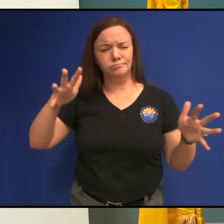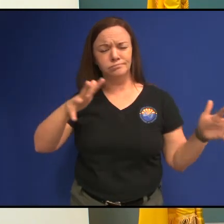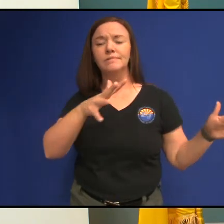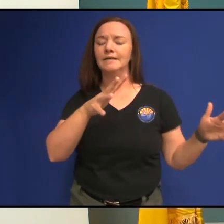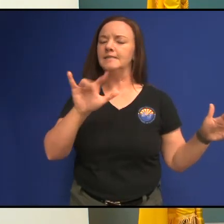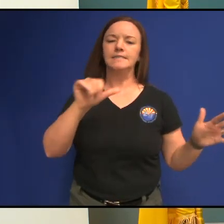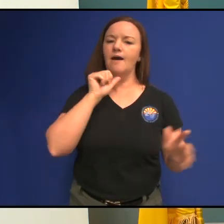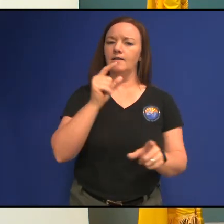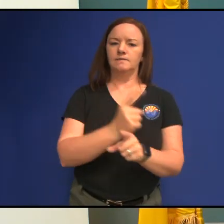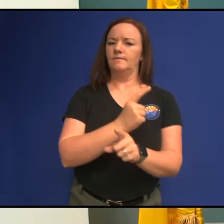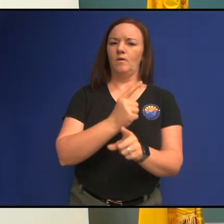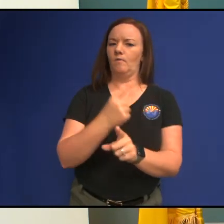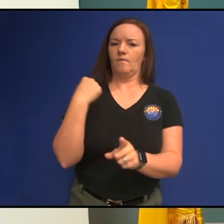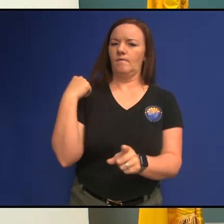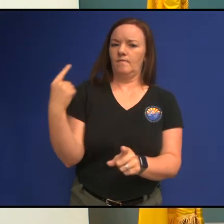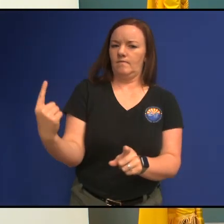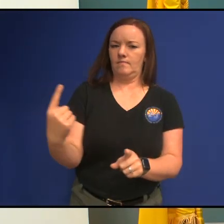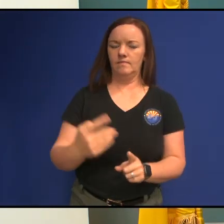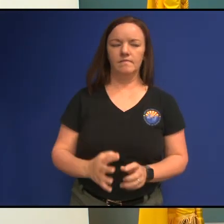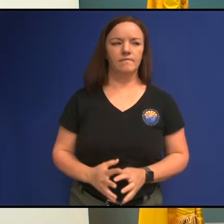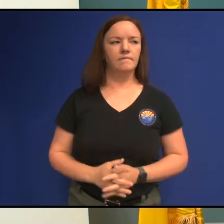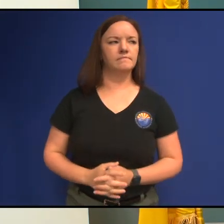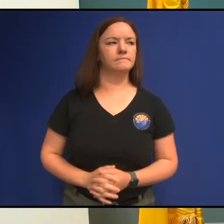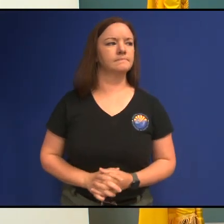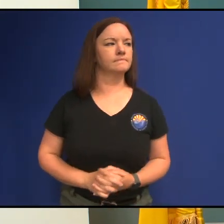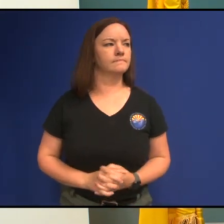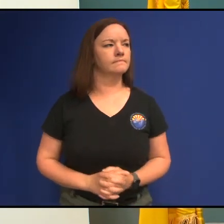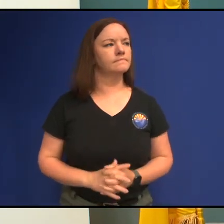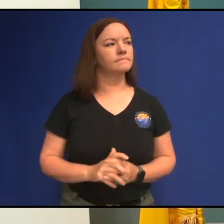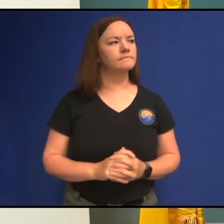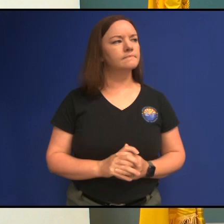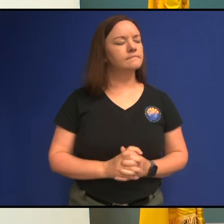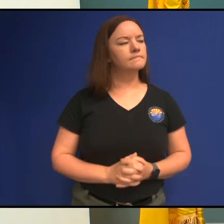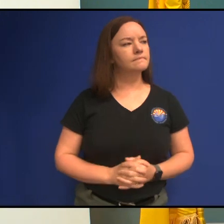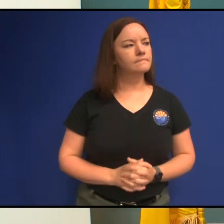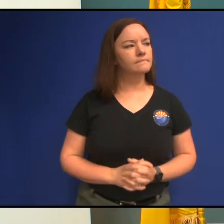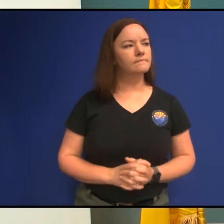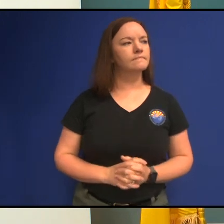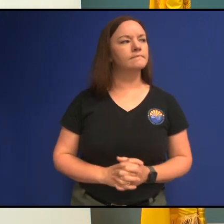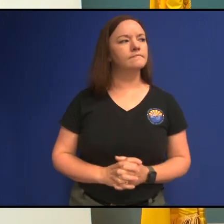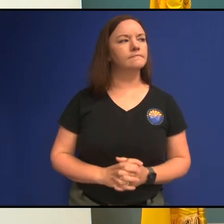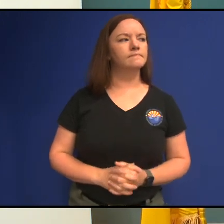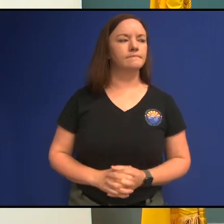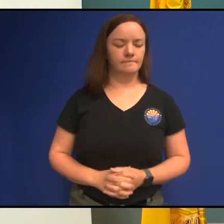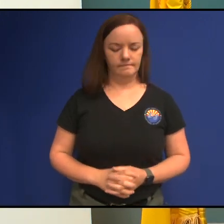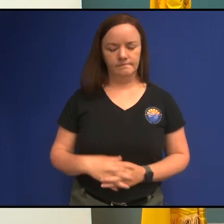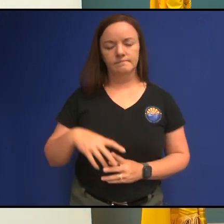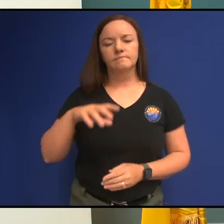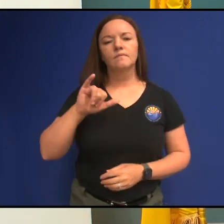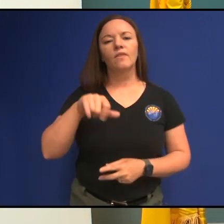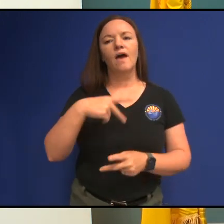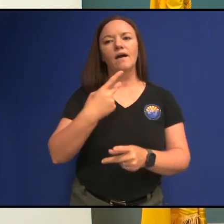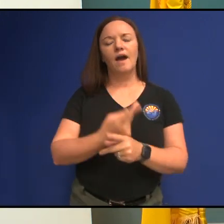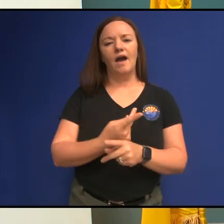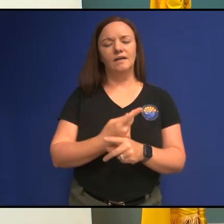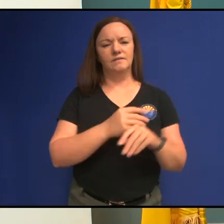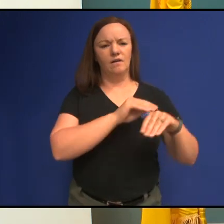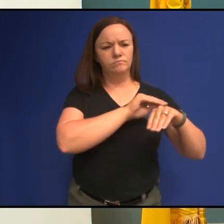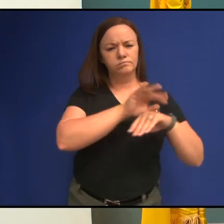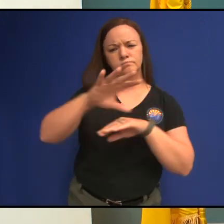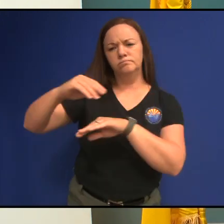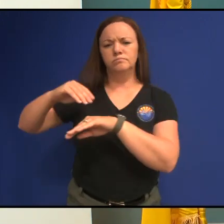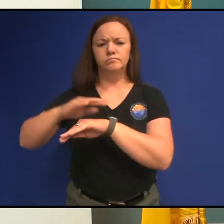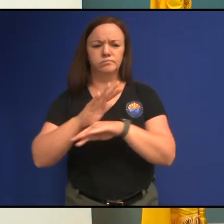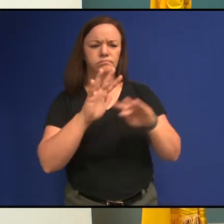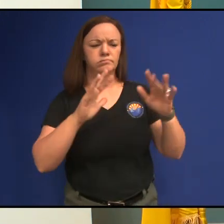seeing over the past several weeks. So things like this are going to become more common, but it's not persistent. I will